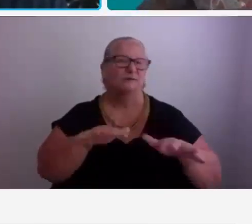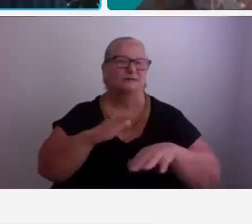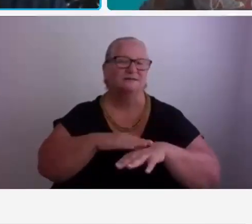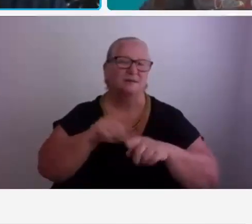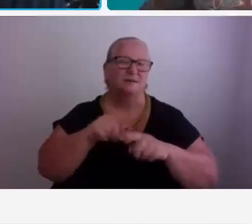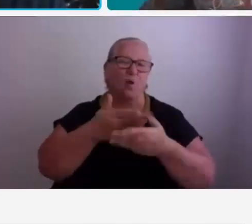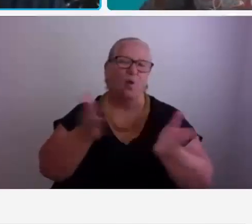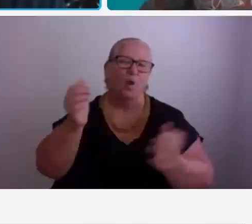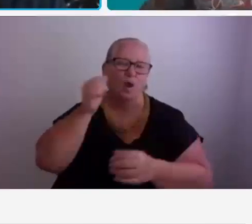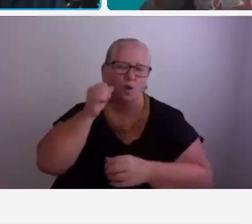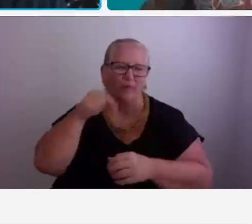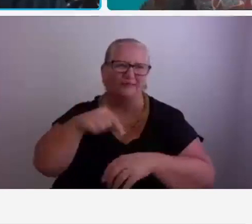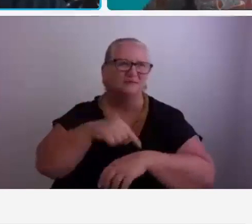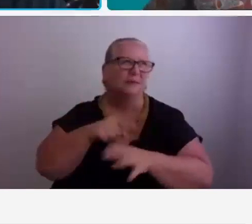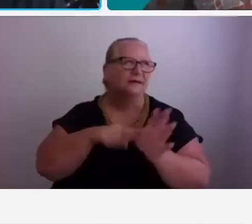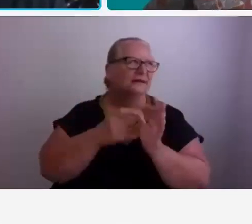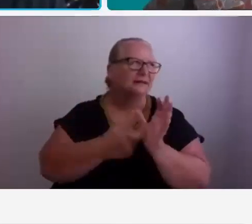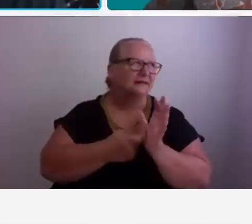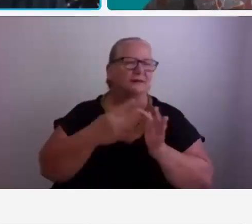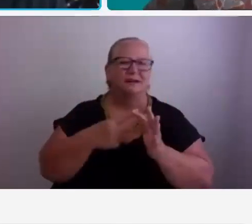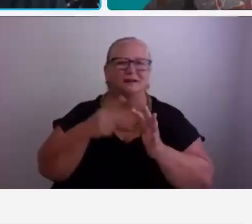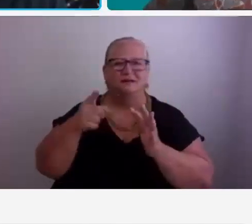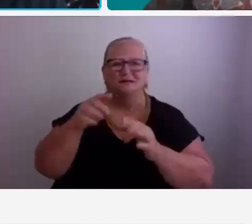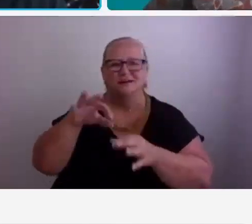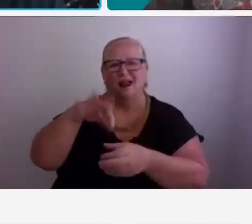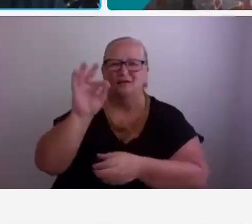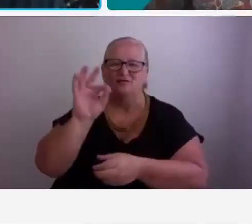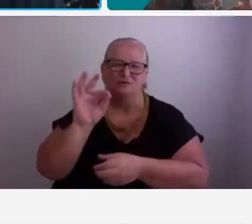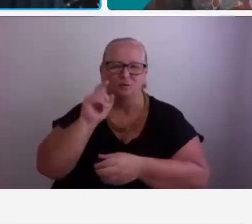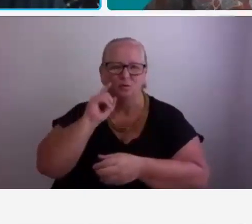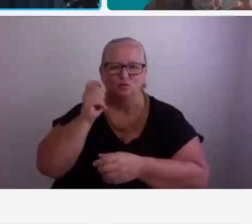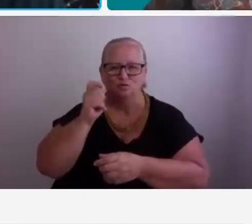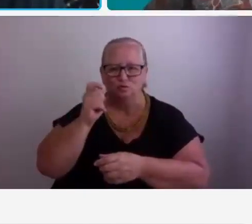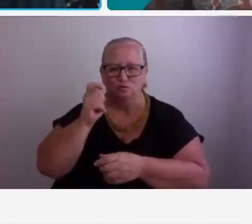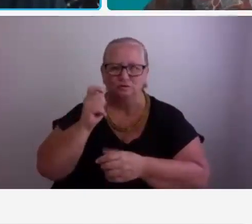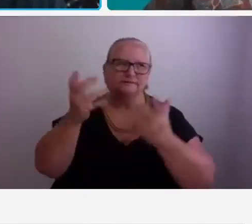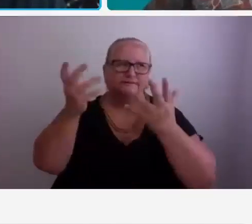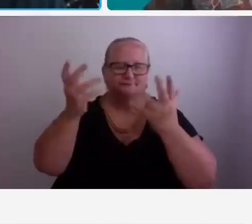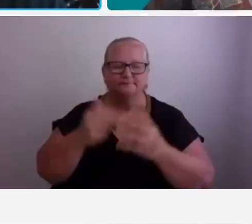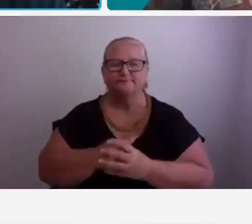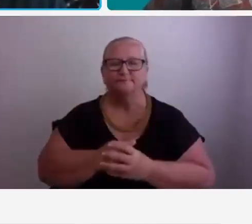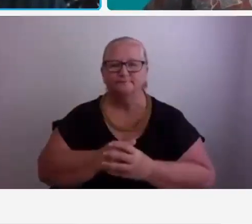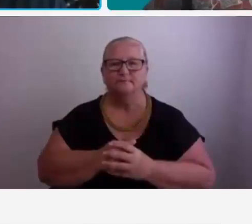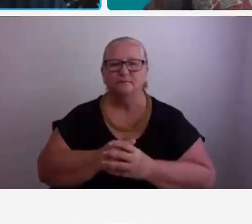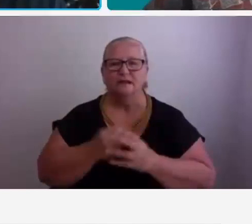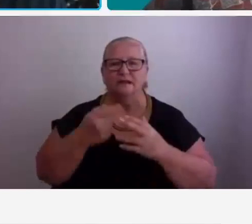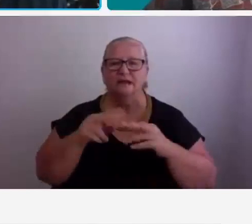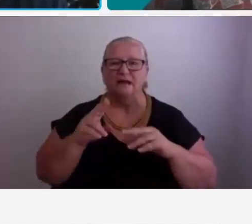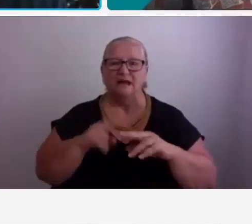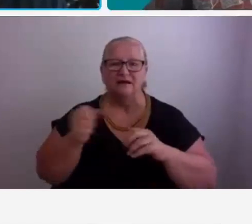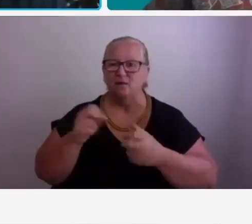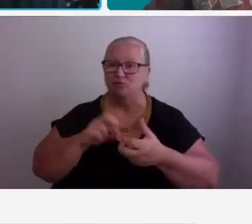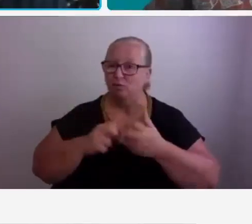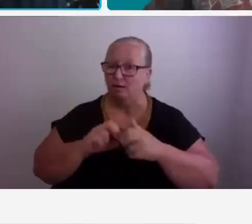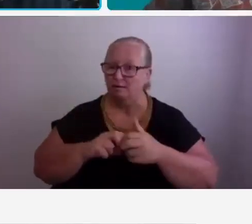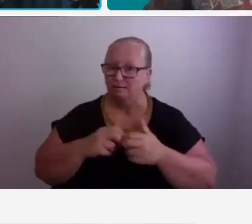of both the year and the election cycle for our political masters. If there are problems, then there